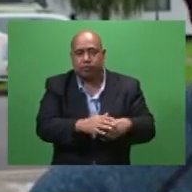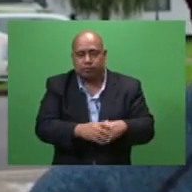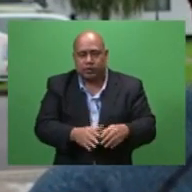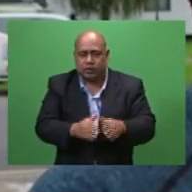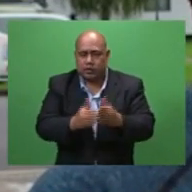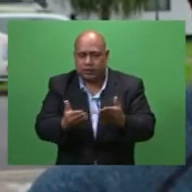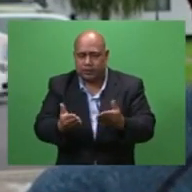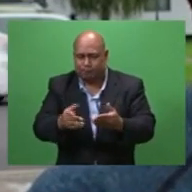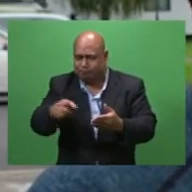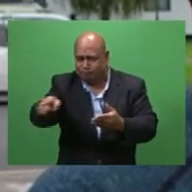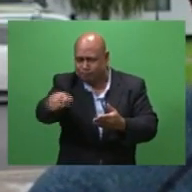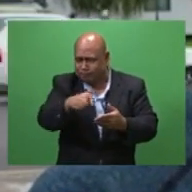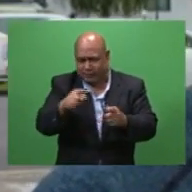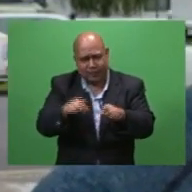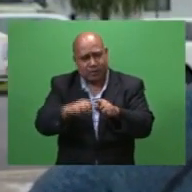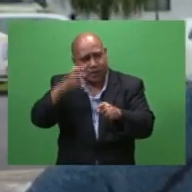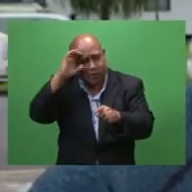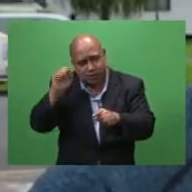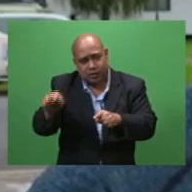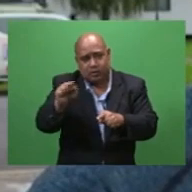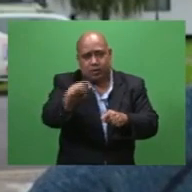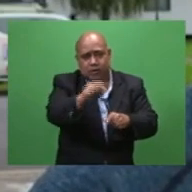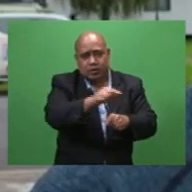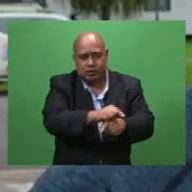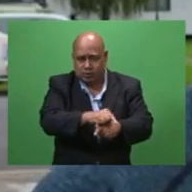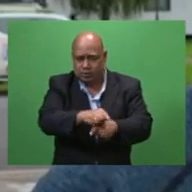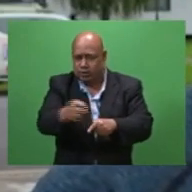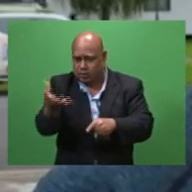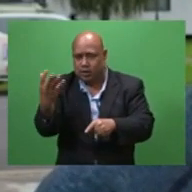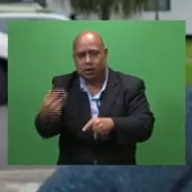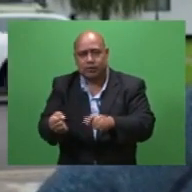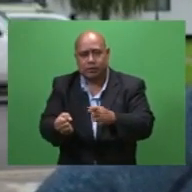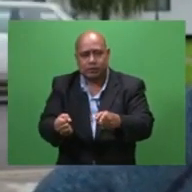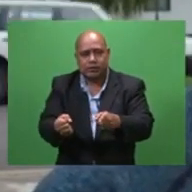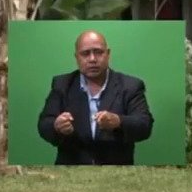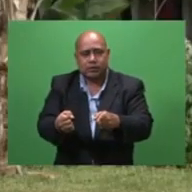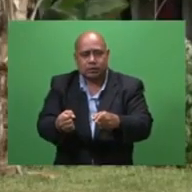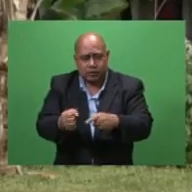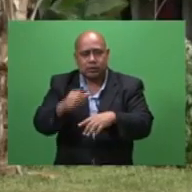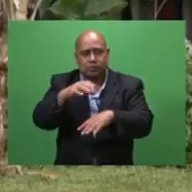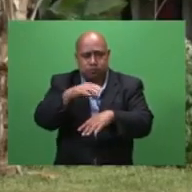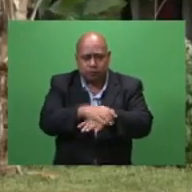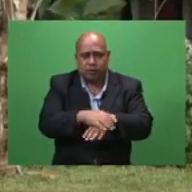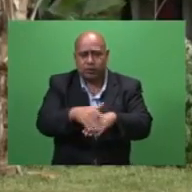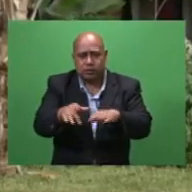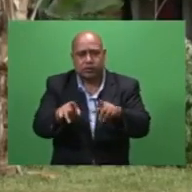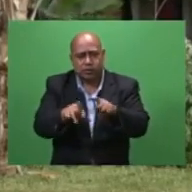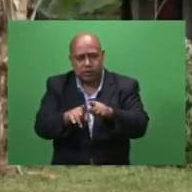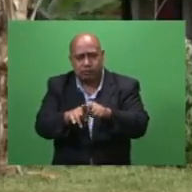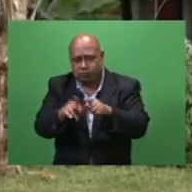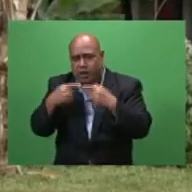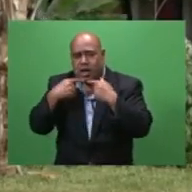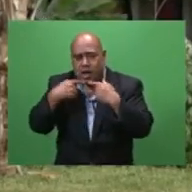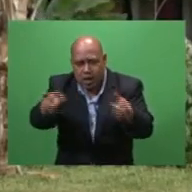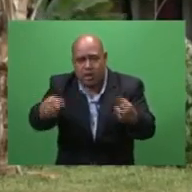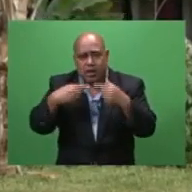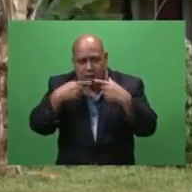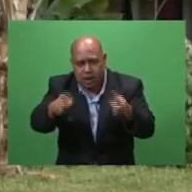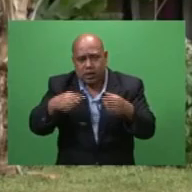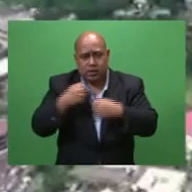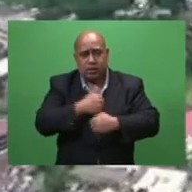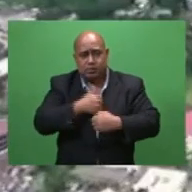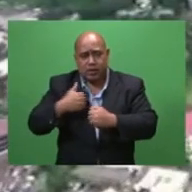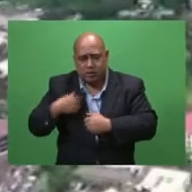have actually been taking this upon themselves to work with us in the Ministry of Health and other stakeholders. We have the RFMF out in